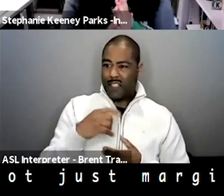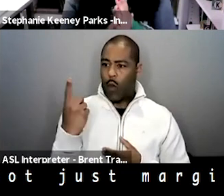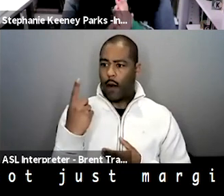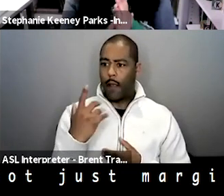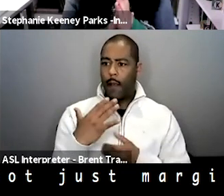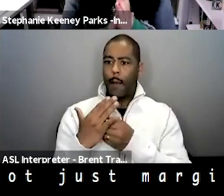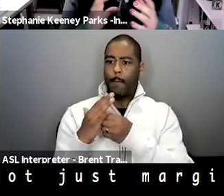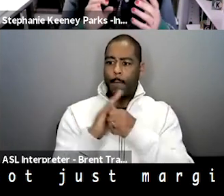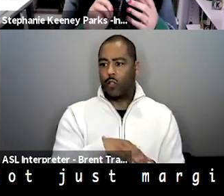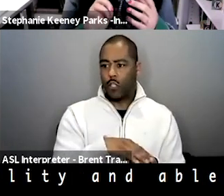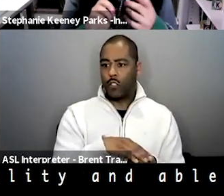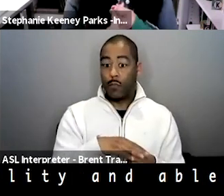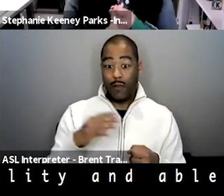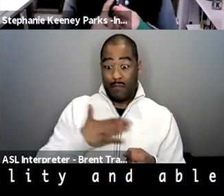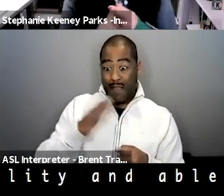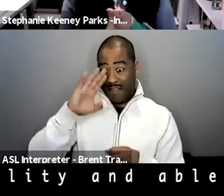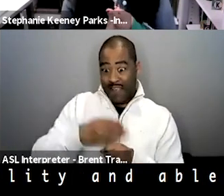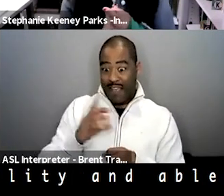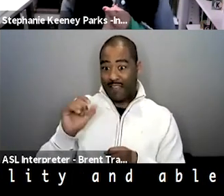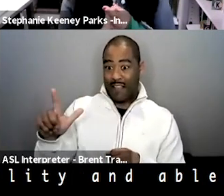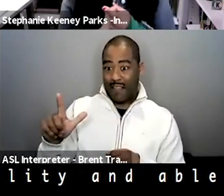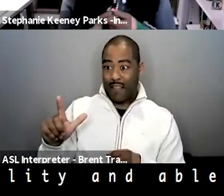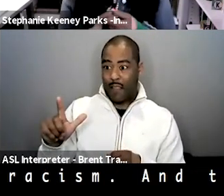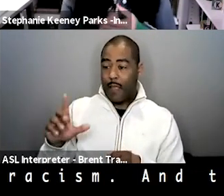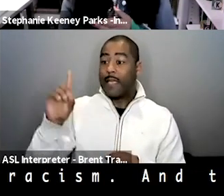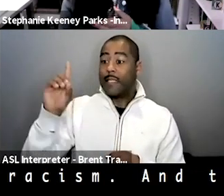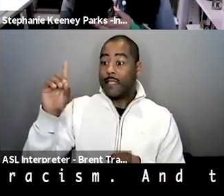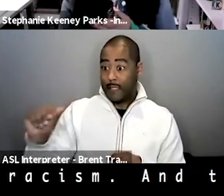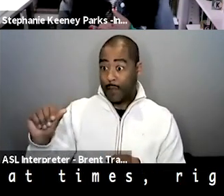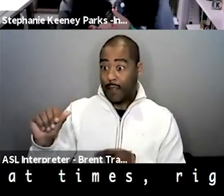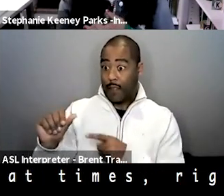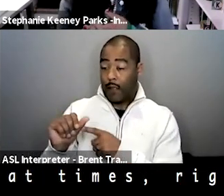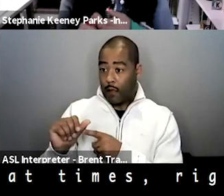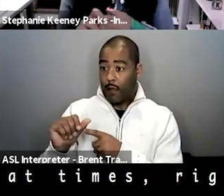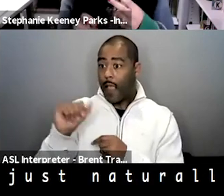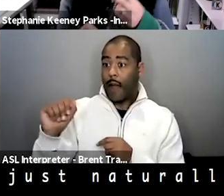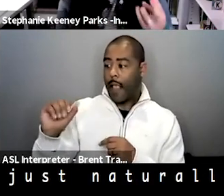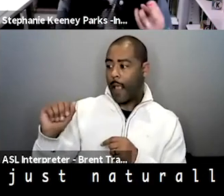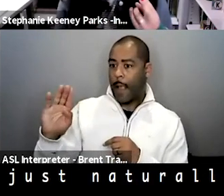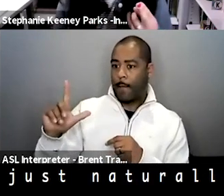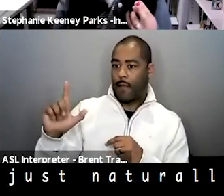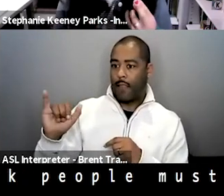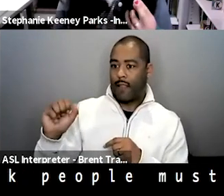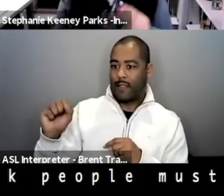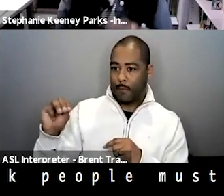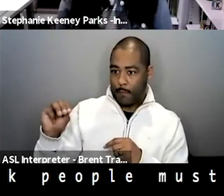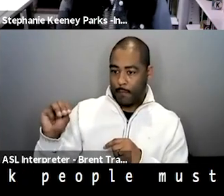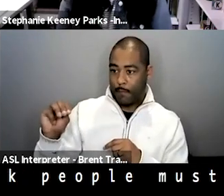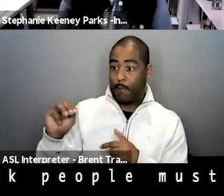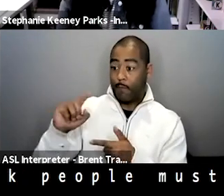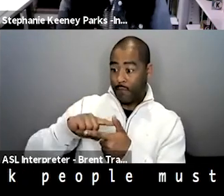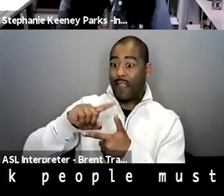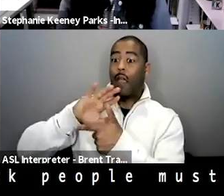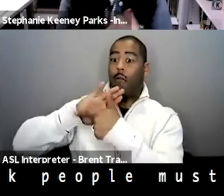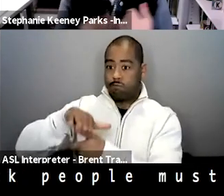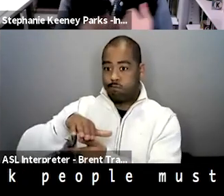not just marginalized by disability and ableism, but also racism, and they conflate at times, right?